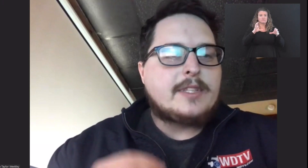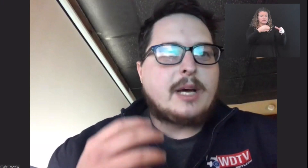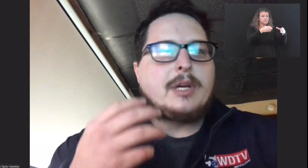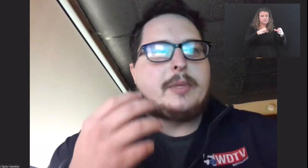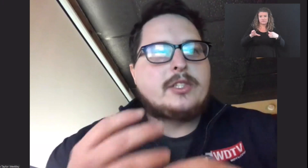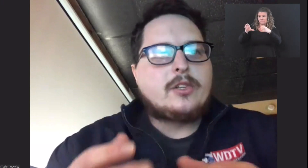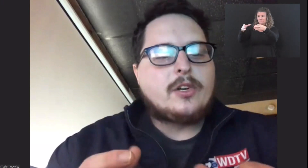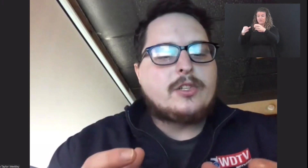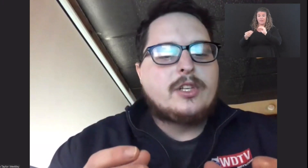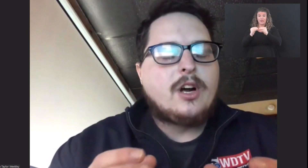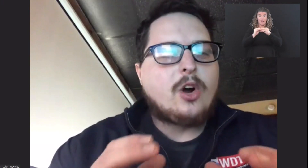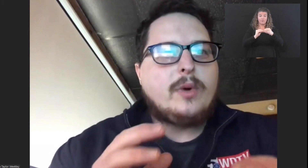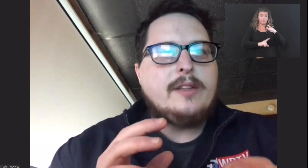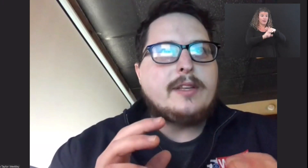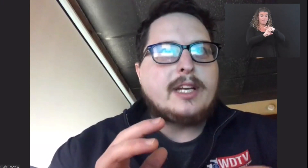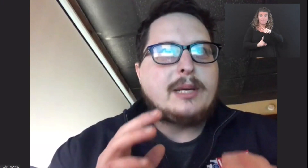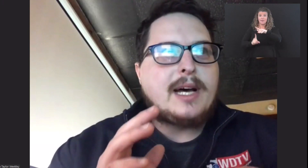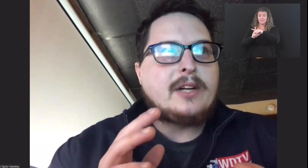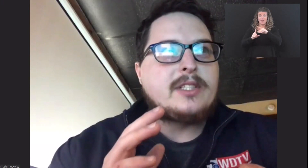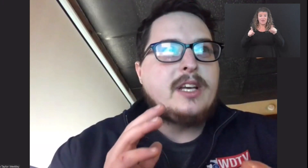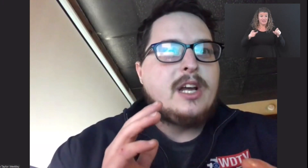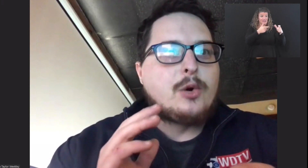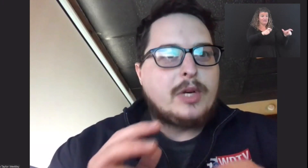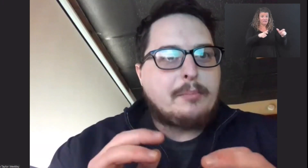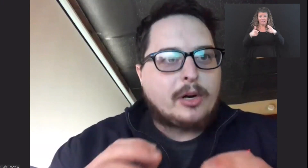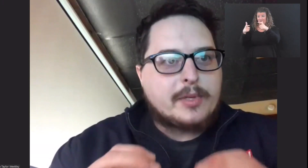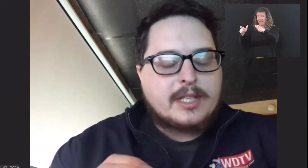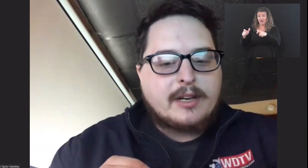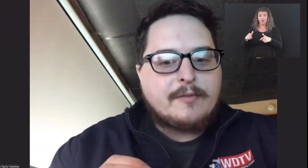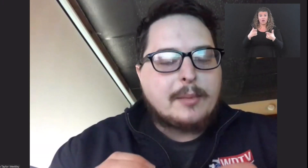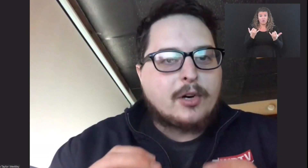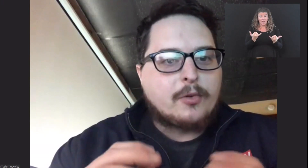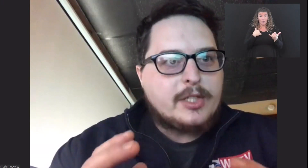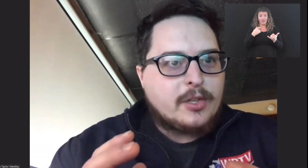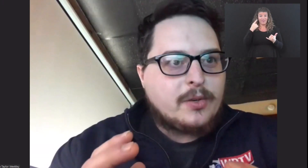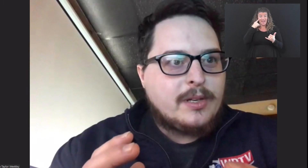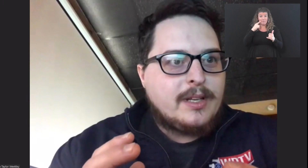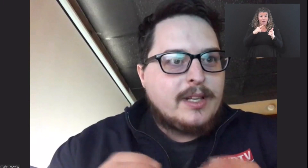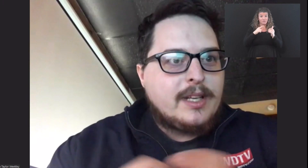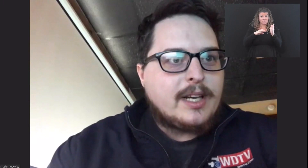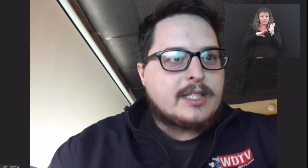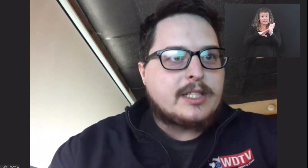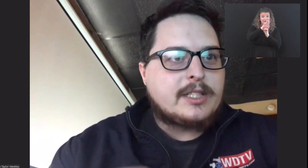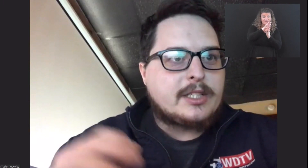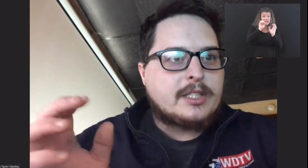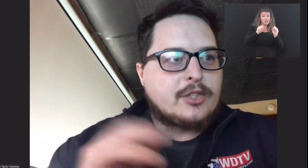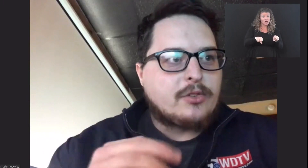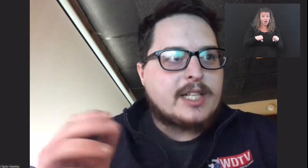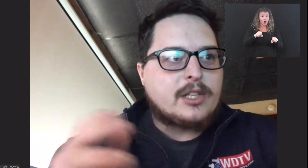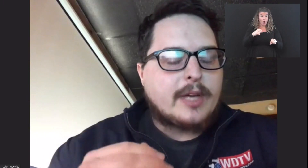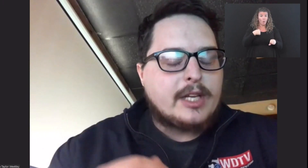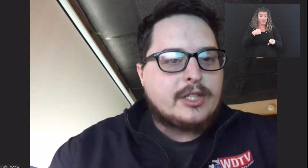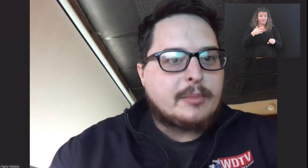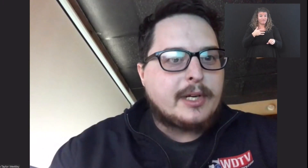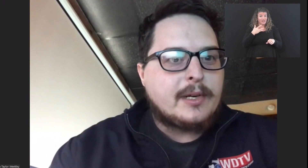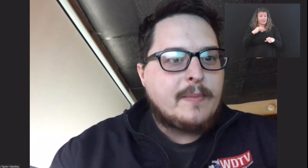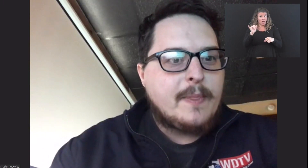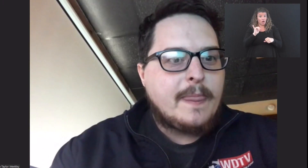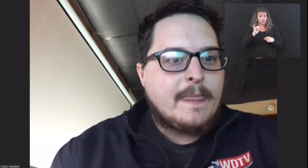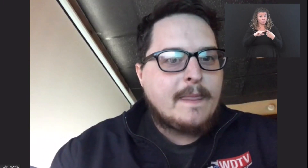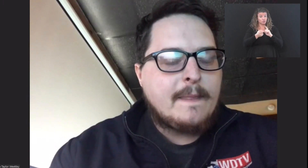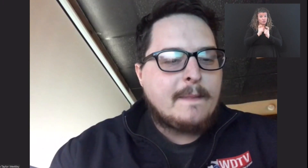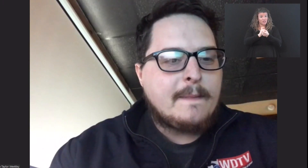we have this upcoming surge, are we thinking about repurposing Fairmont Regional since it's such a centralized location up